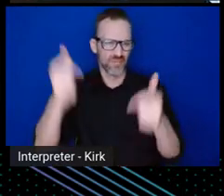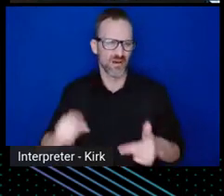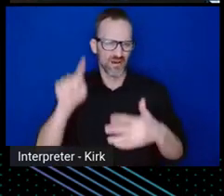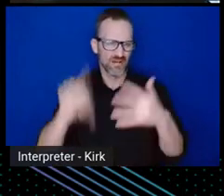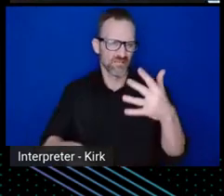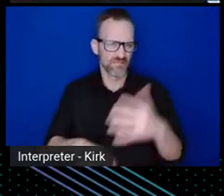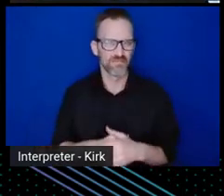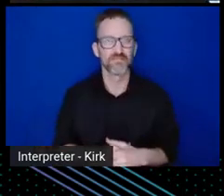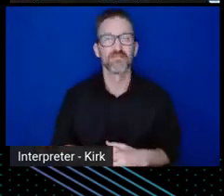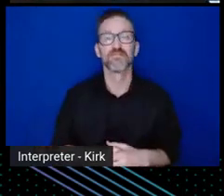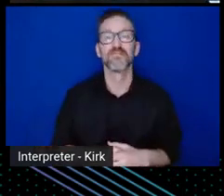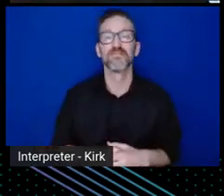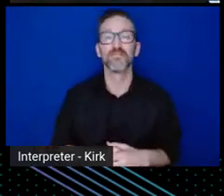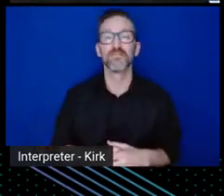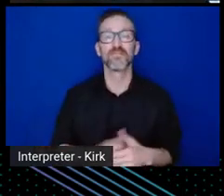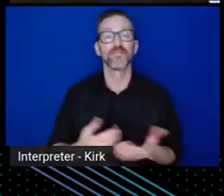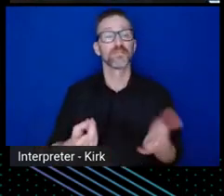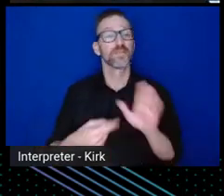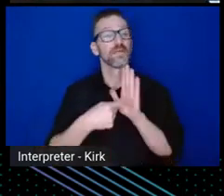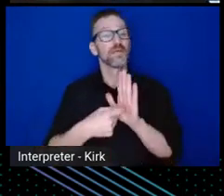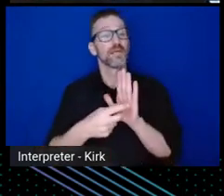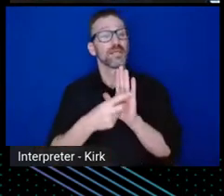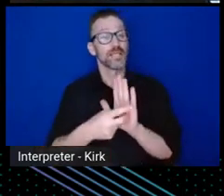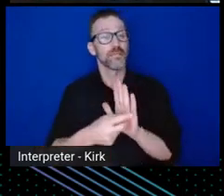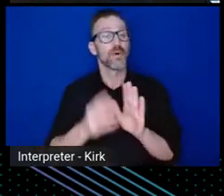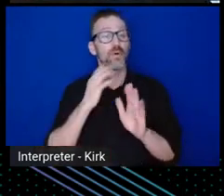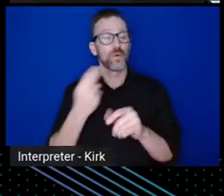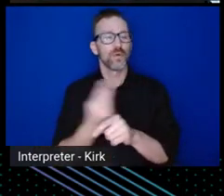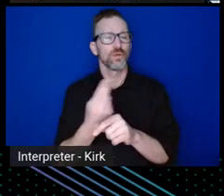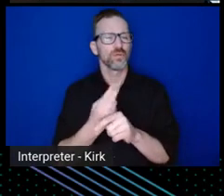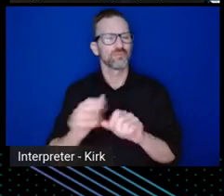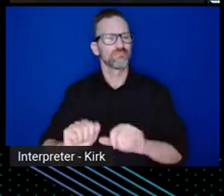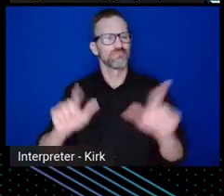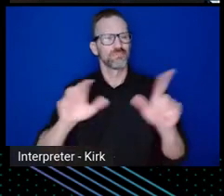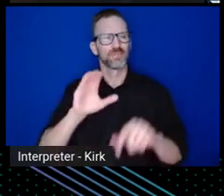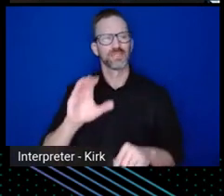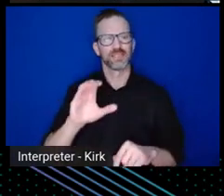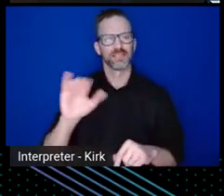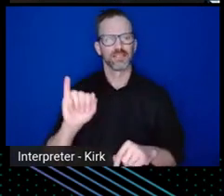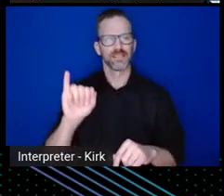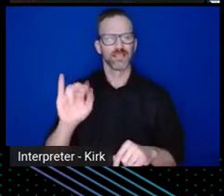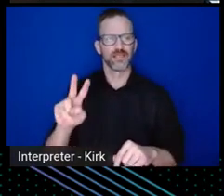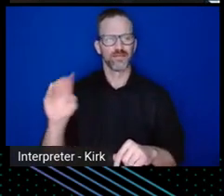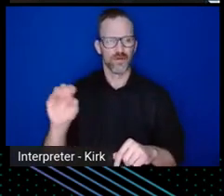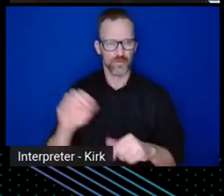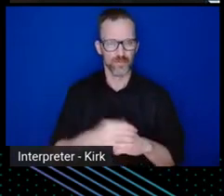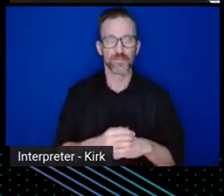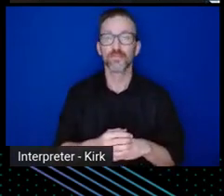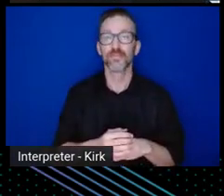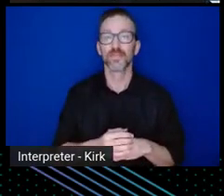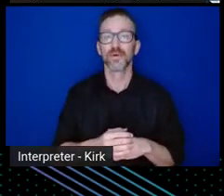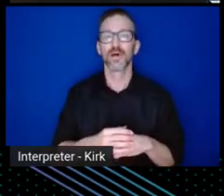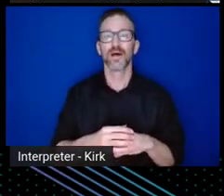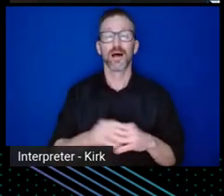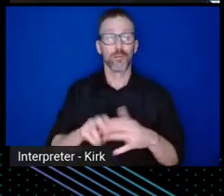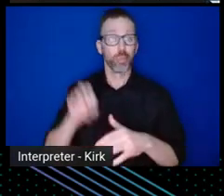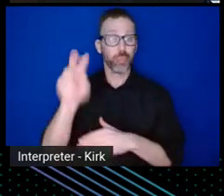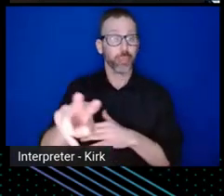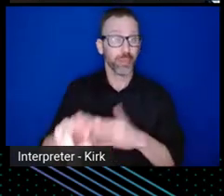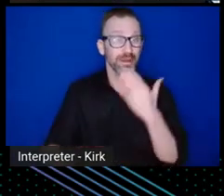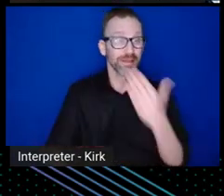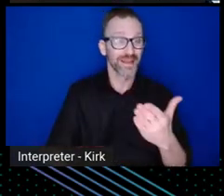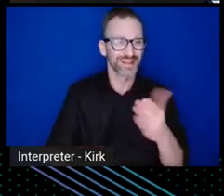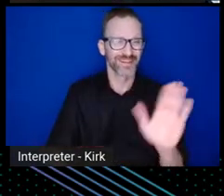Yeah, so all the demo will be hosted on Civo. So let's move to, not to the thank you slide, to the demo